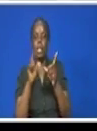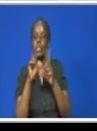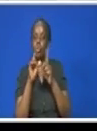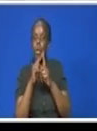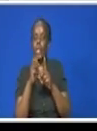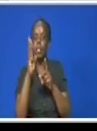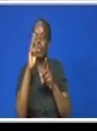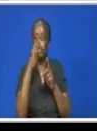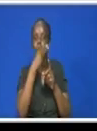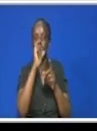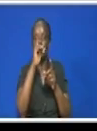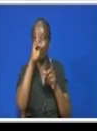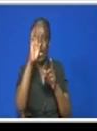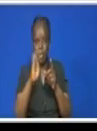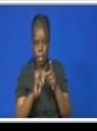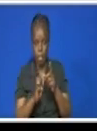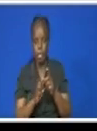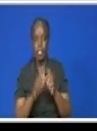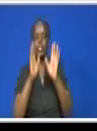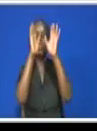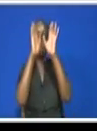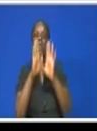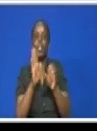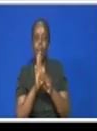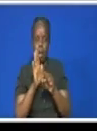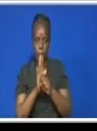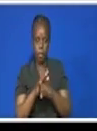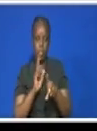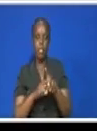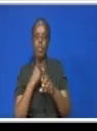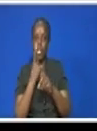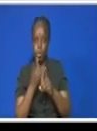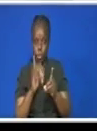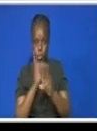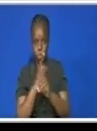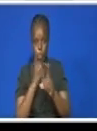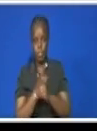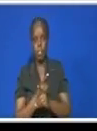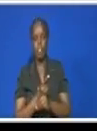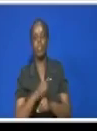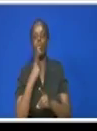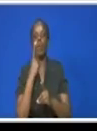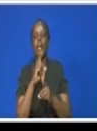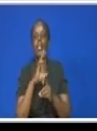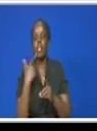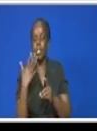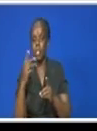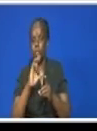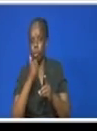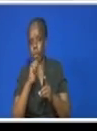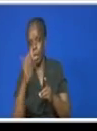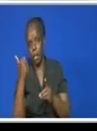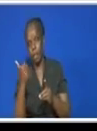while or whereas is very key if you are told to differentiate one thing from